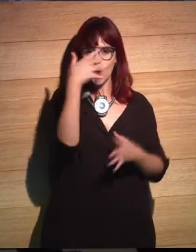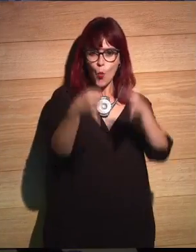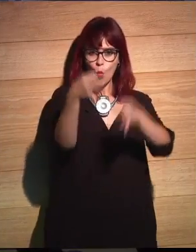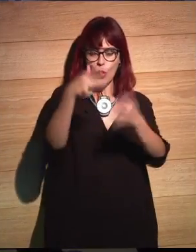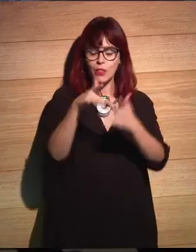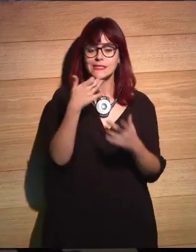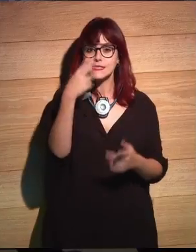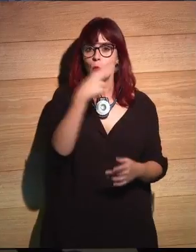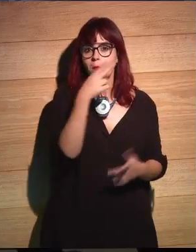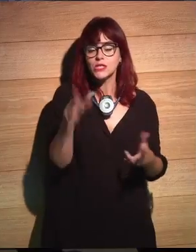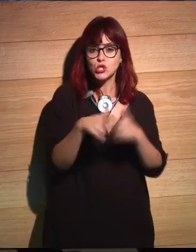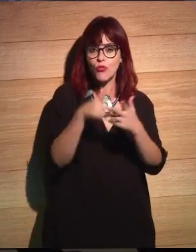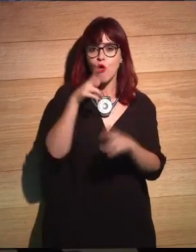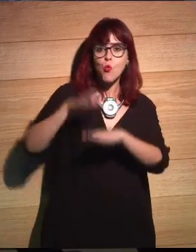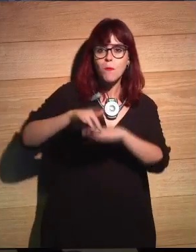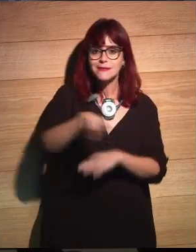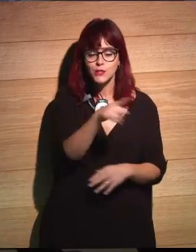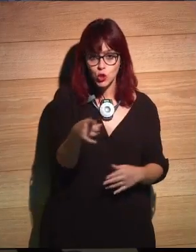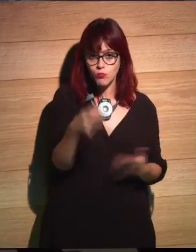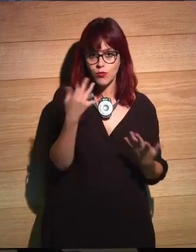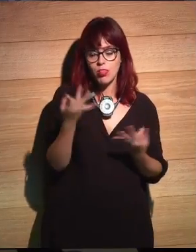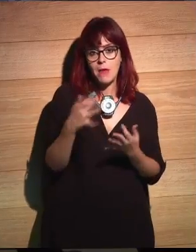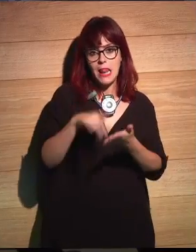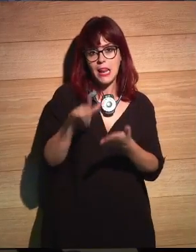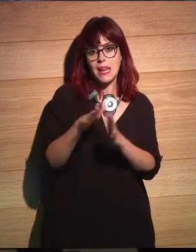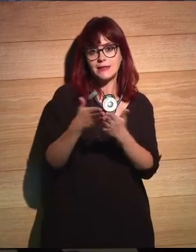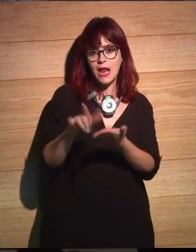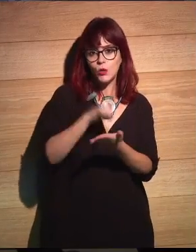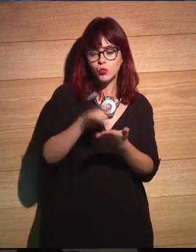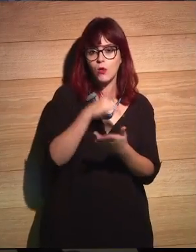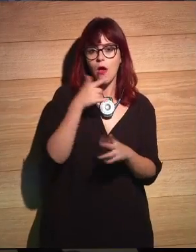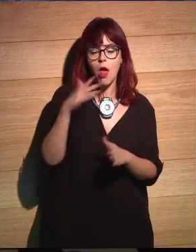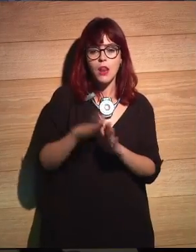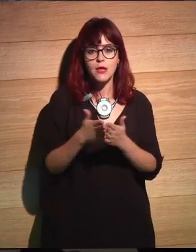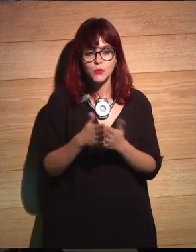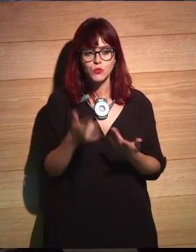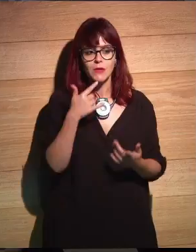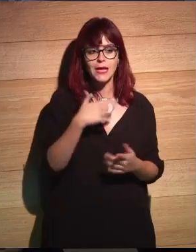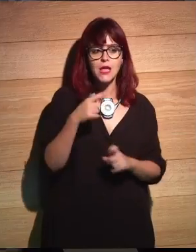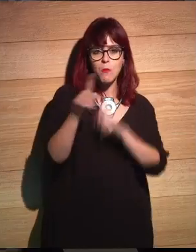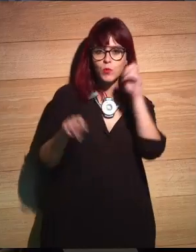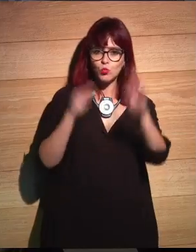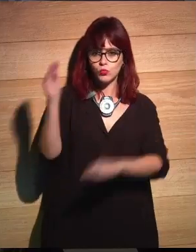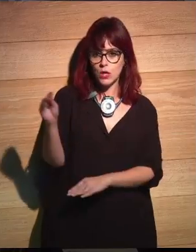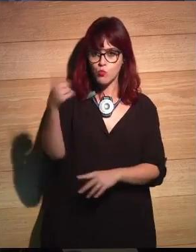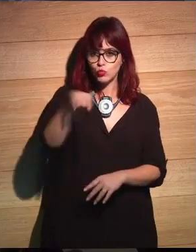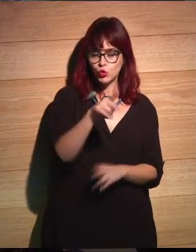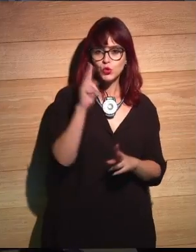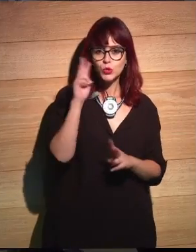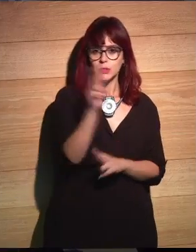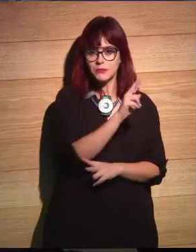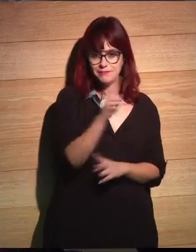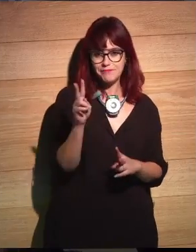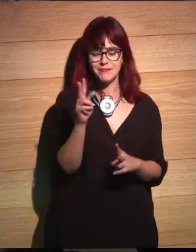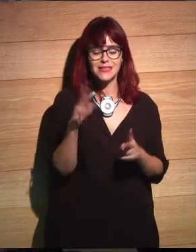that people pass judgment on you if you do not accept that social commitment through your books. And I would like to ask